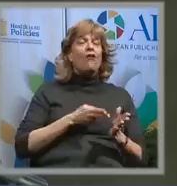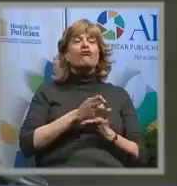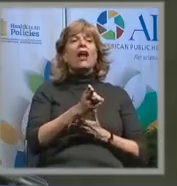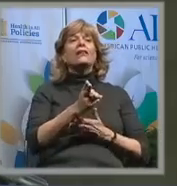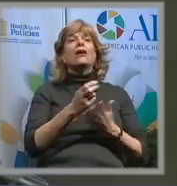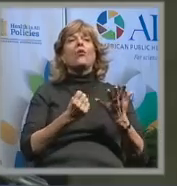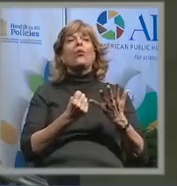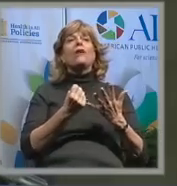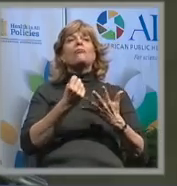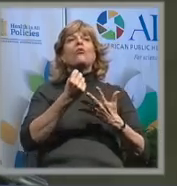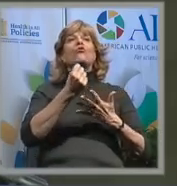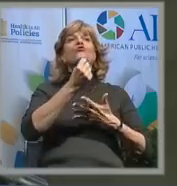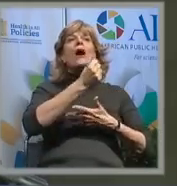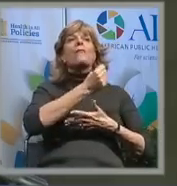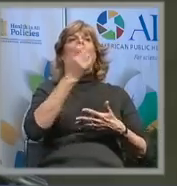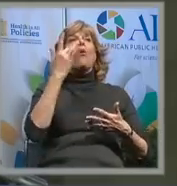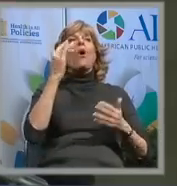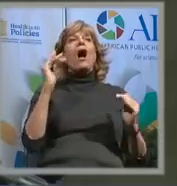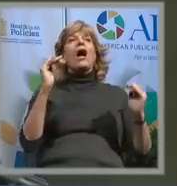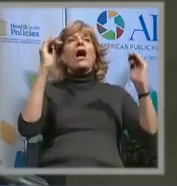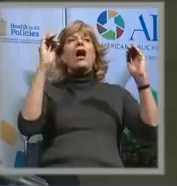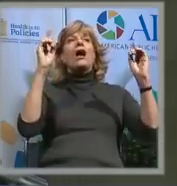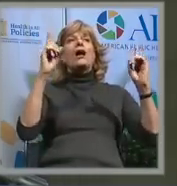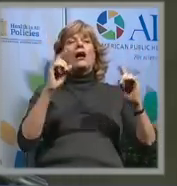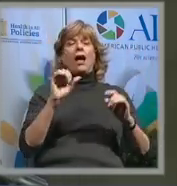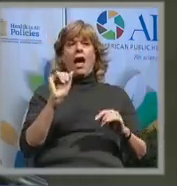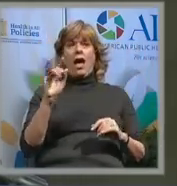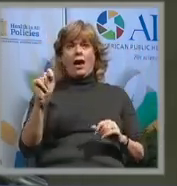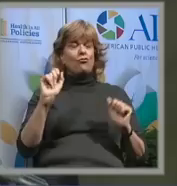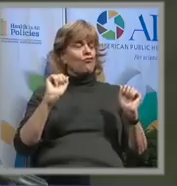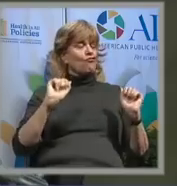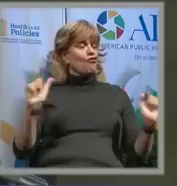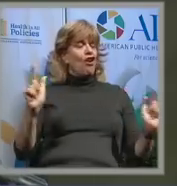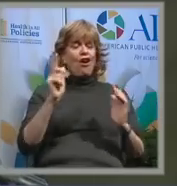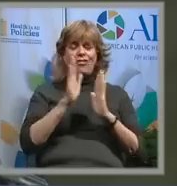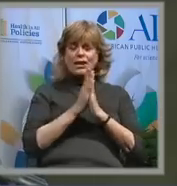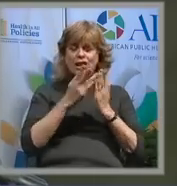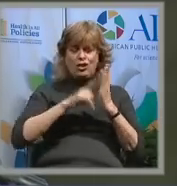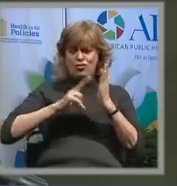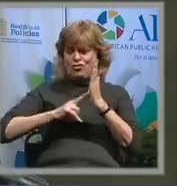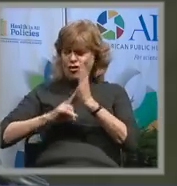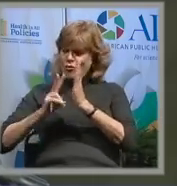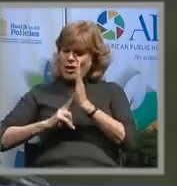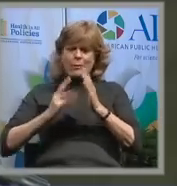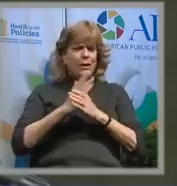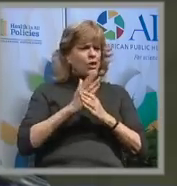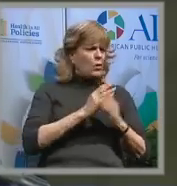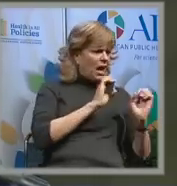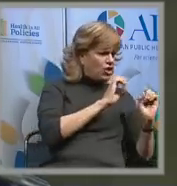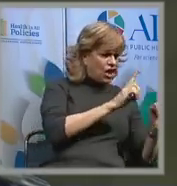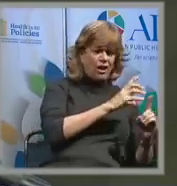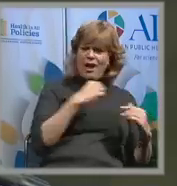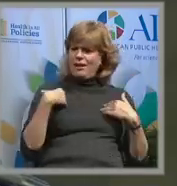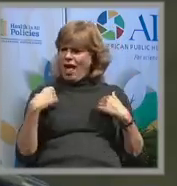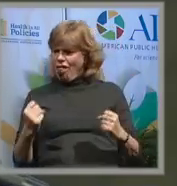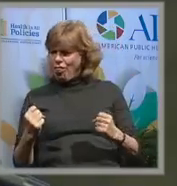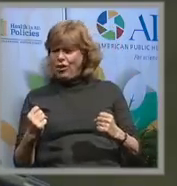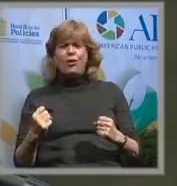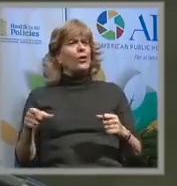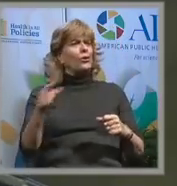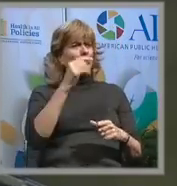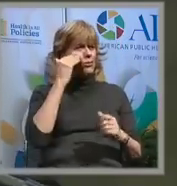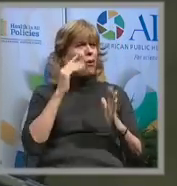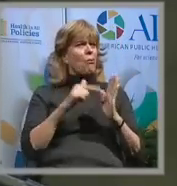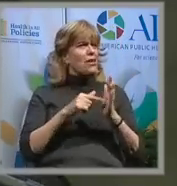moved up substantially because of the Higher Education Act and all the literature I was reading on the relationship between education and health. You